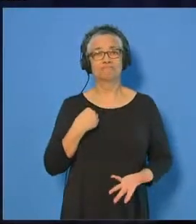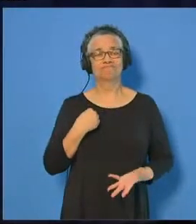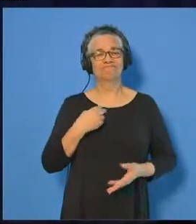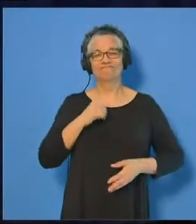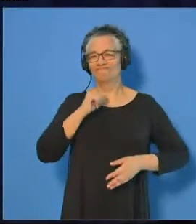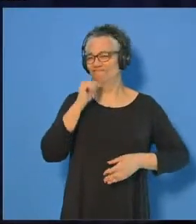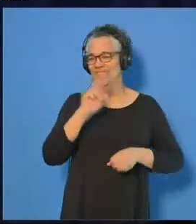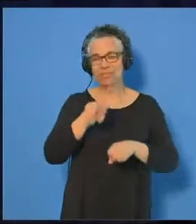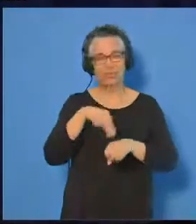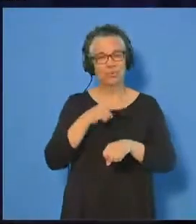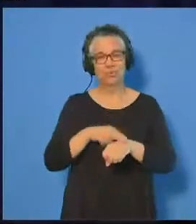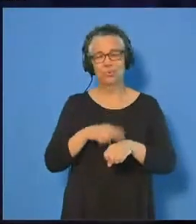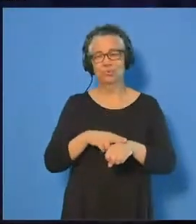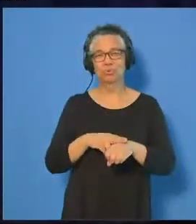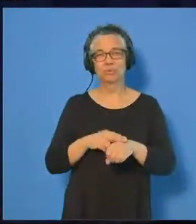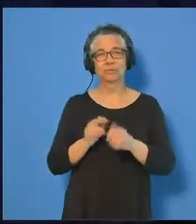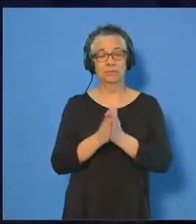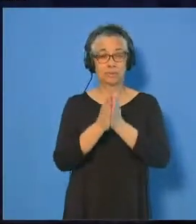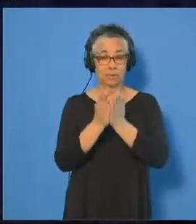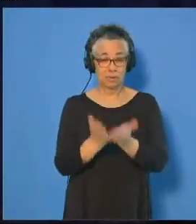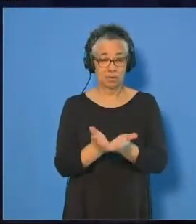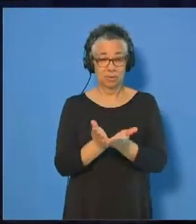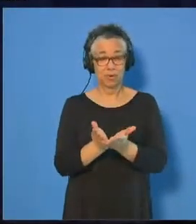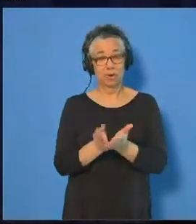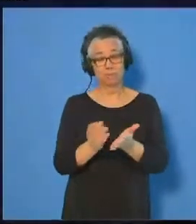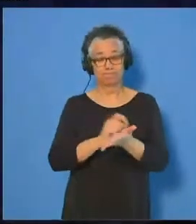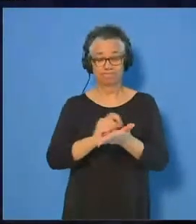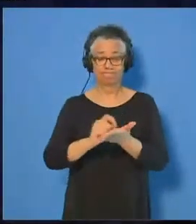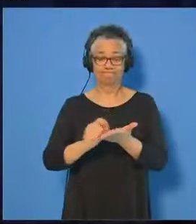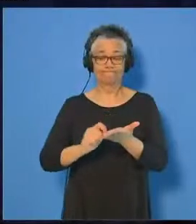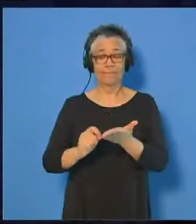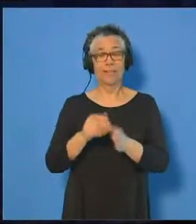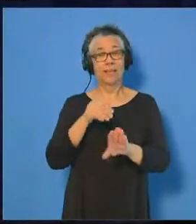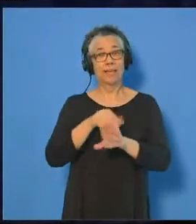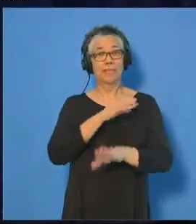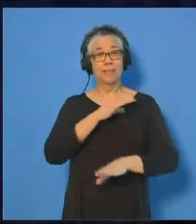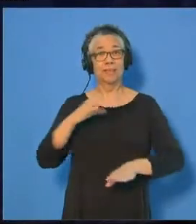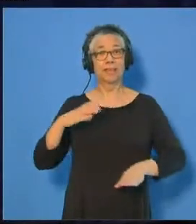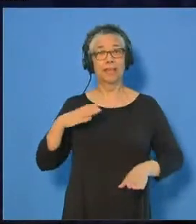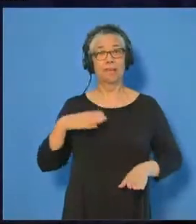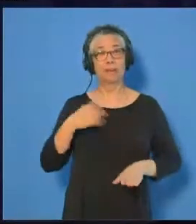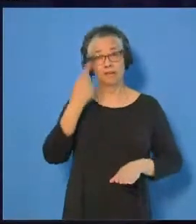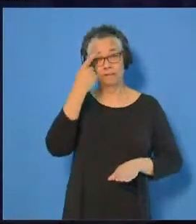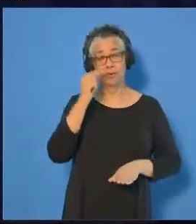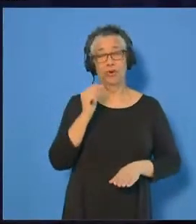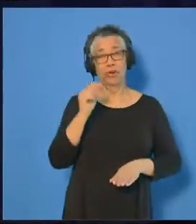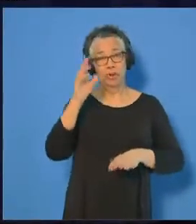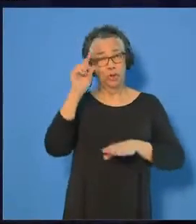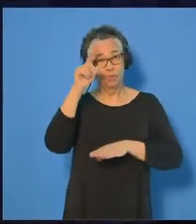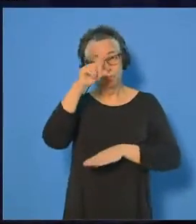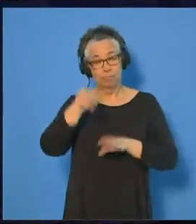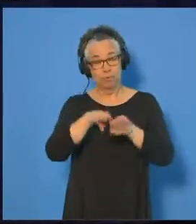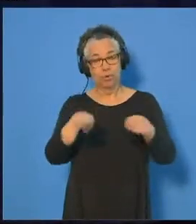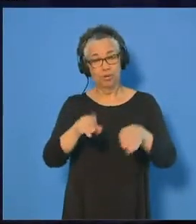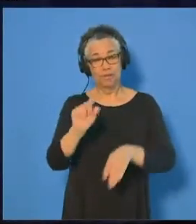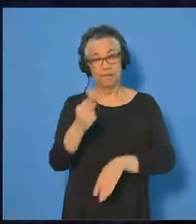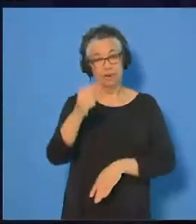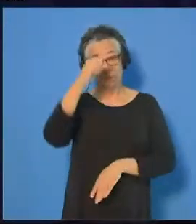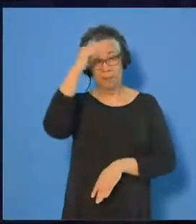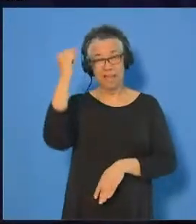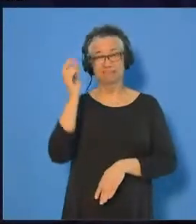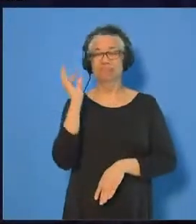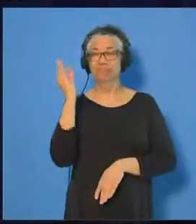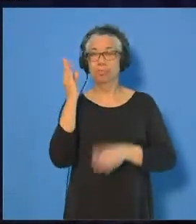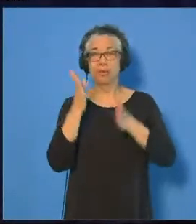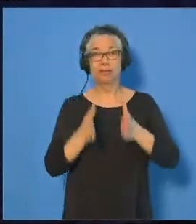customary condolence book, which would have been at the Cabinet building for Bermuda's first Black Speaker of the House and the longest-serving Progressive